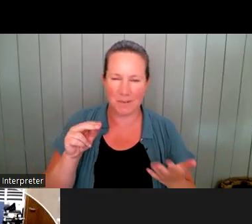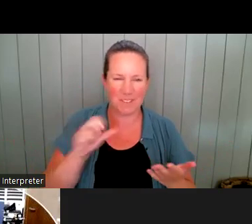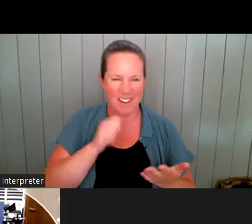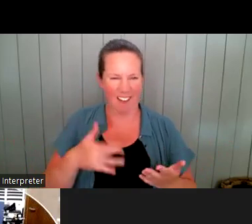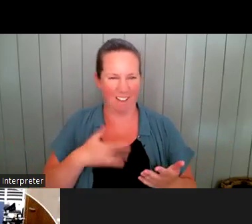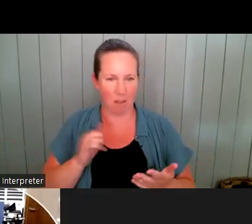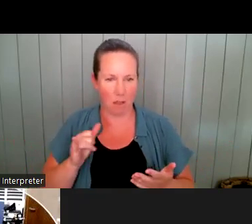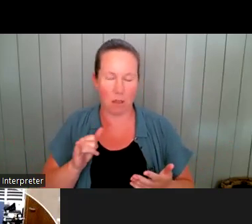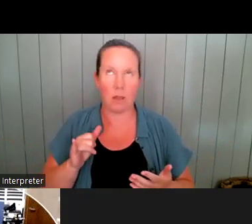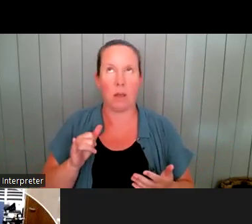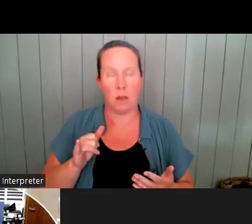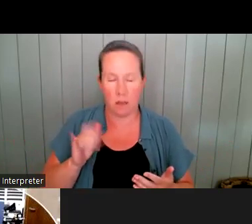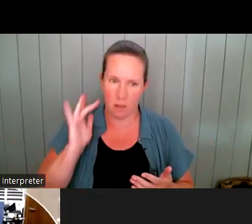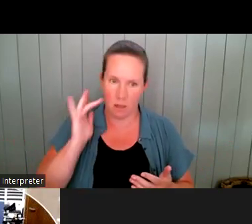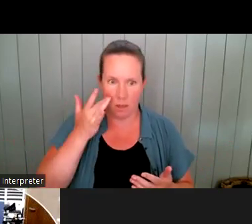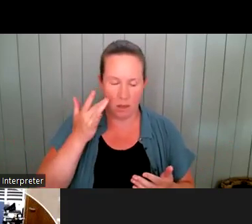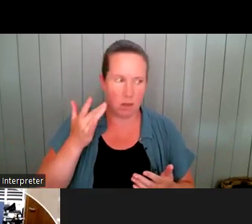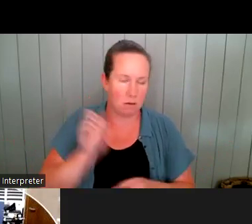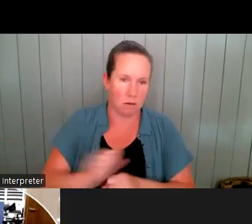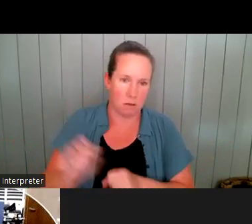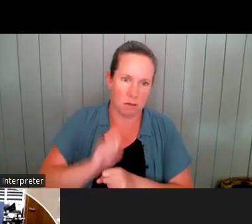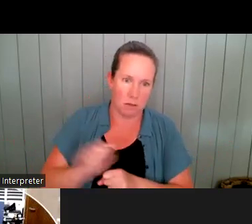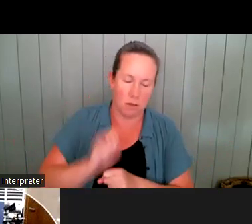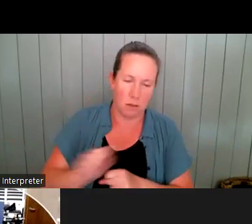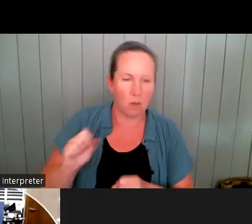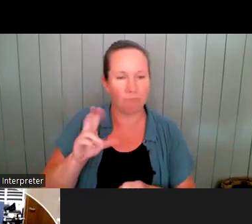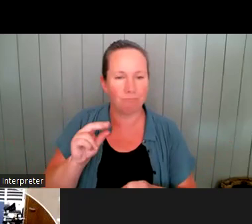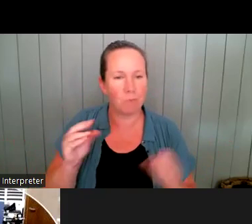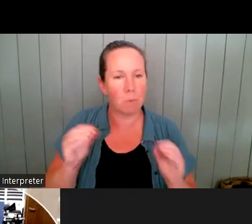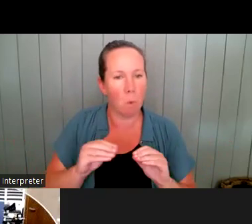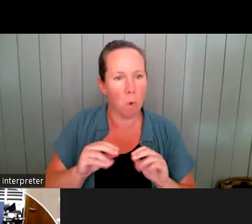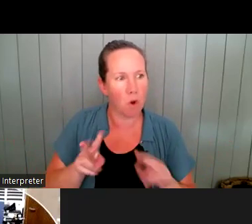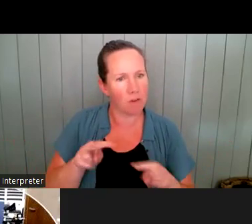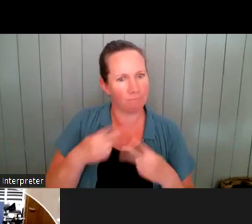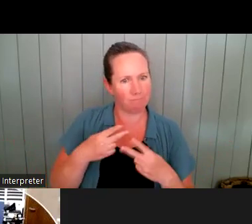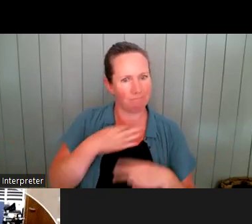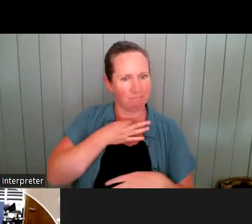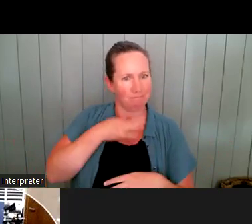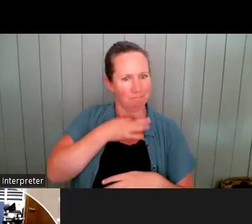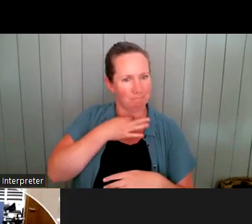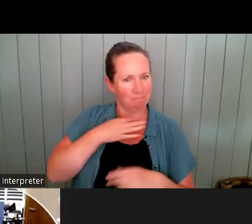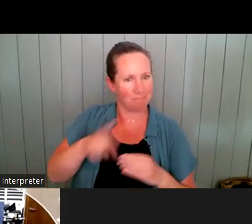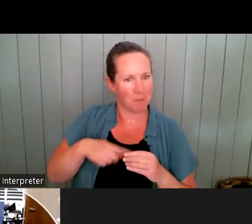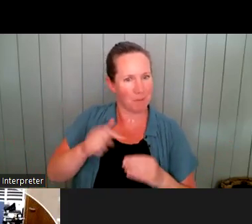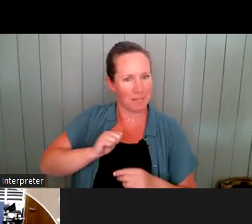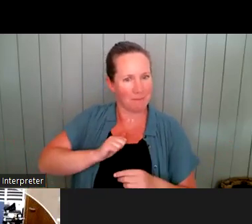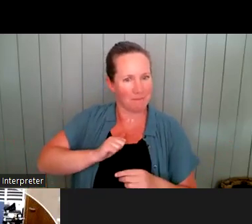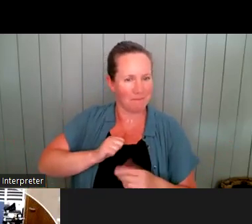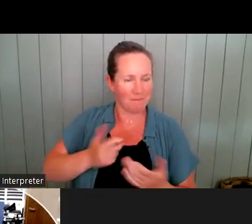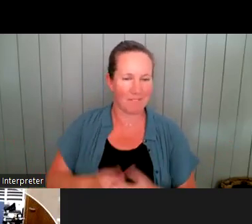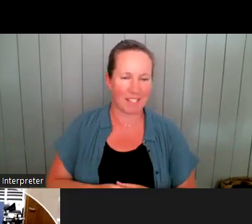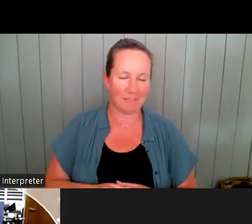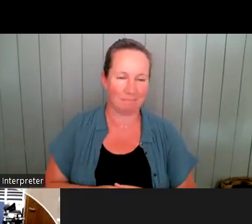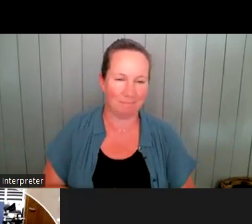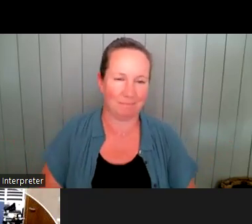and it's more like a curiosity about yourself. right, right. So, and as I said, it moves